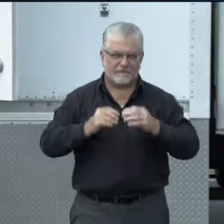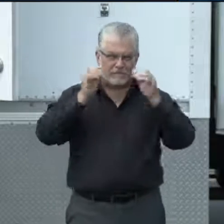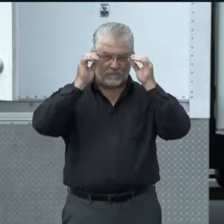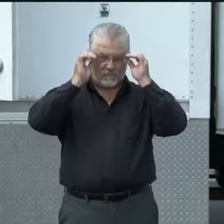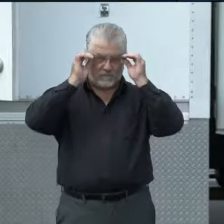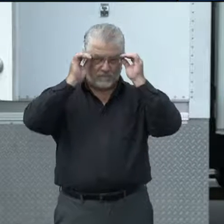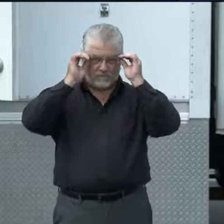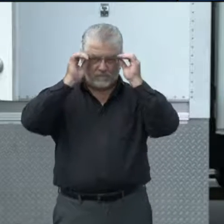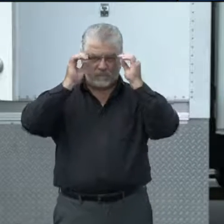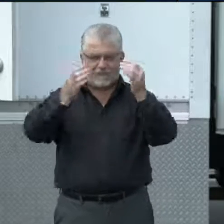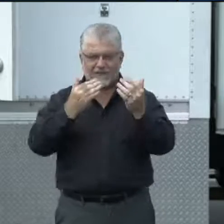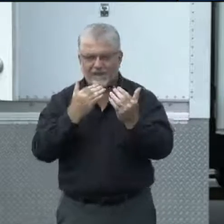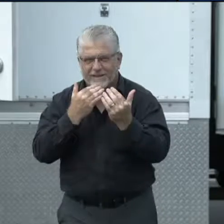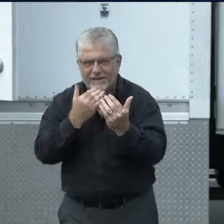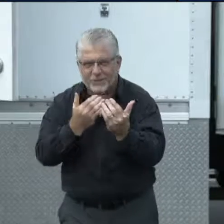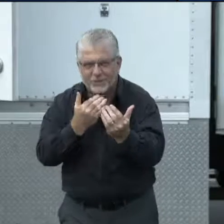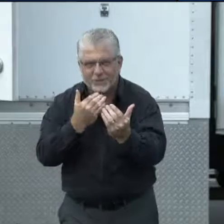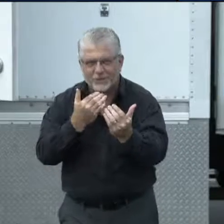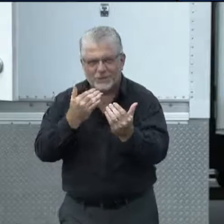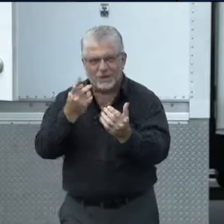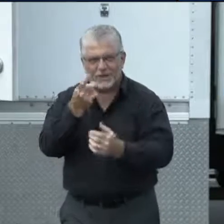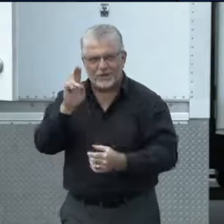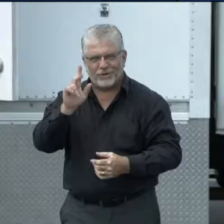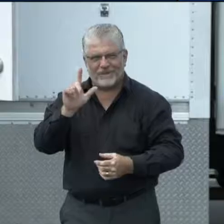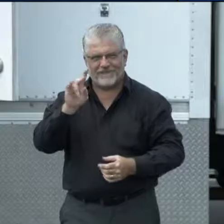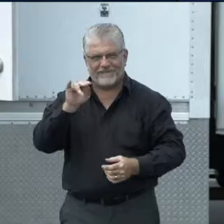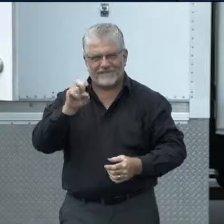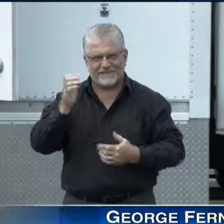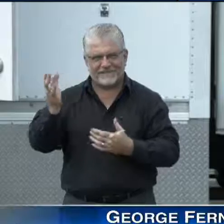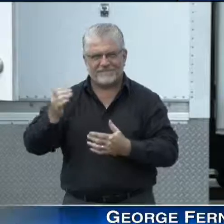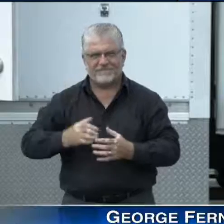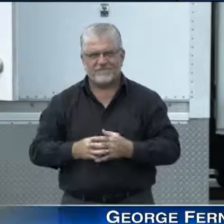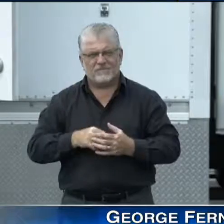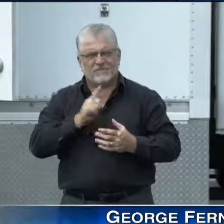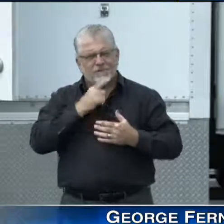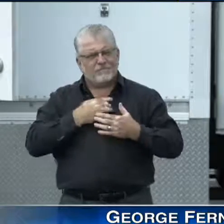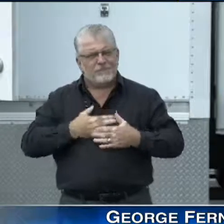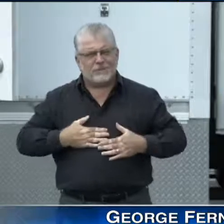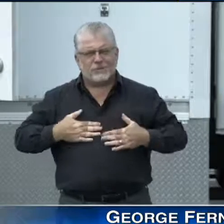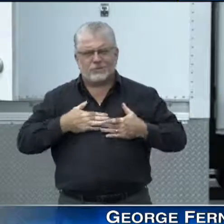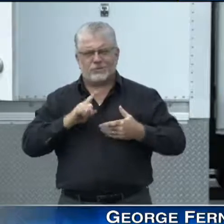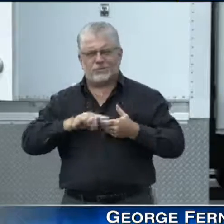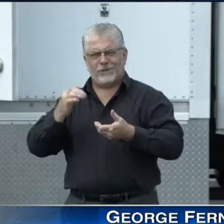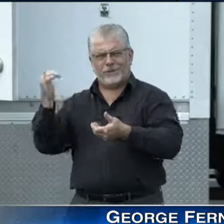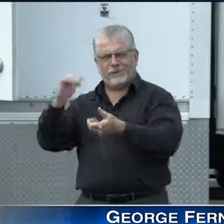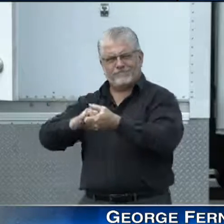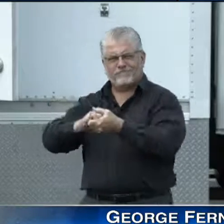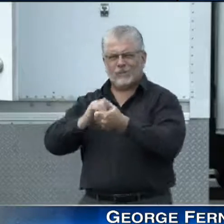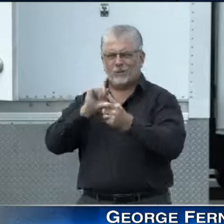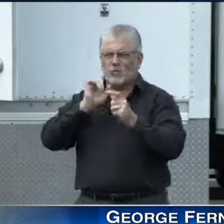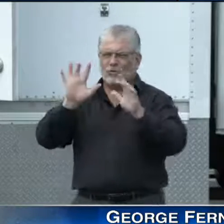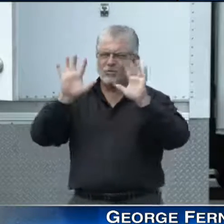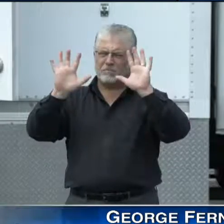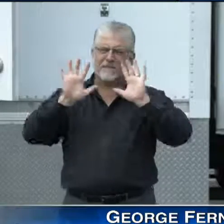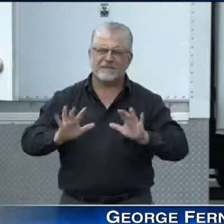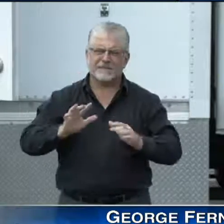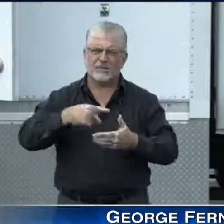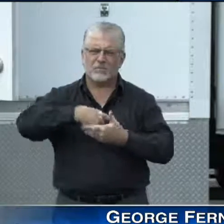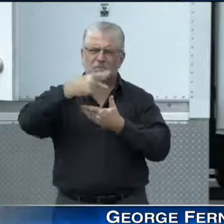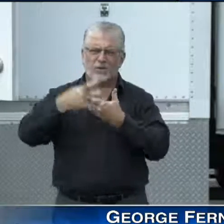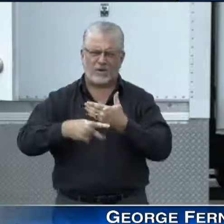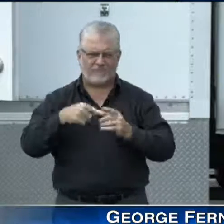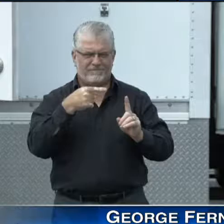Thank you, Dr. Levine. It's a pleasure to have your partnership for this amazing initiative, Kate.